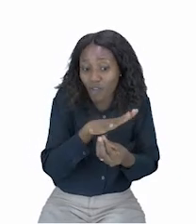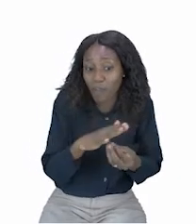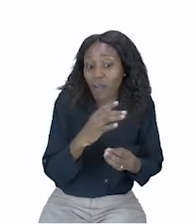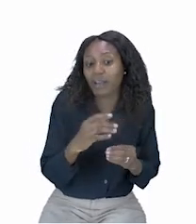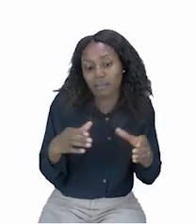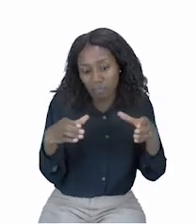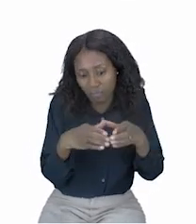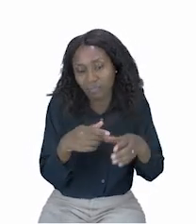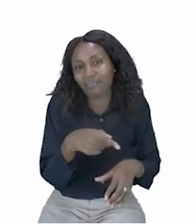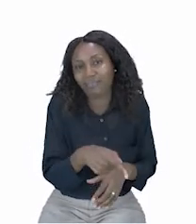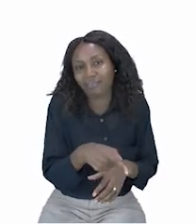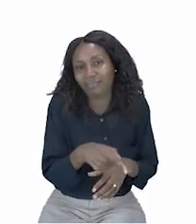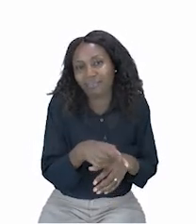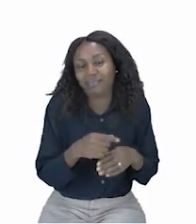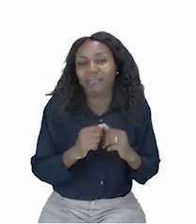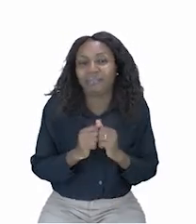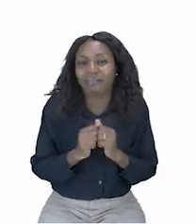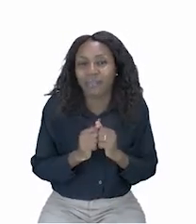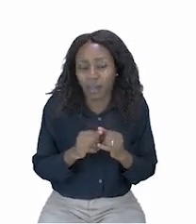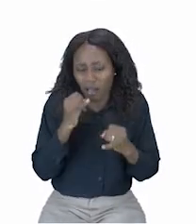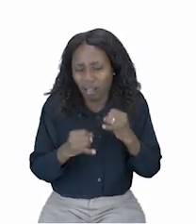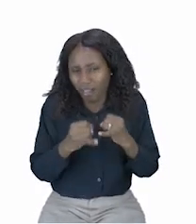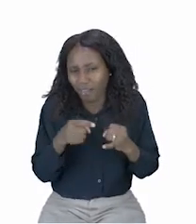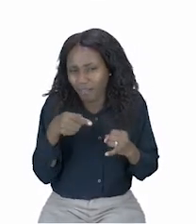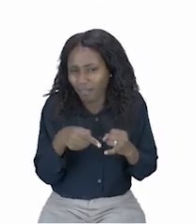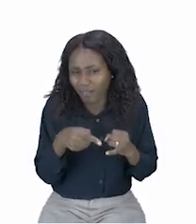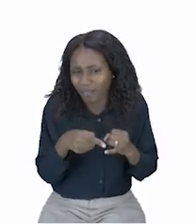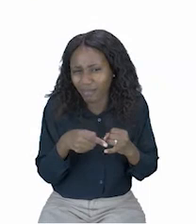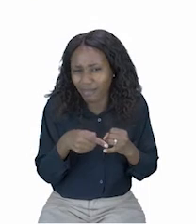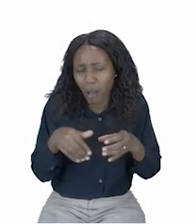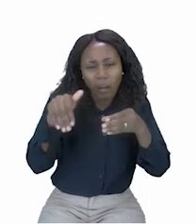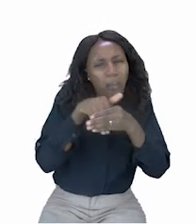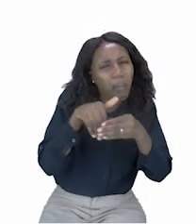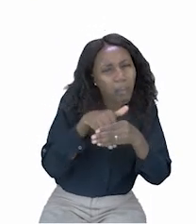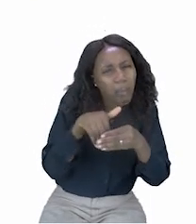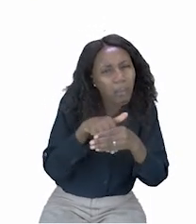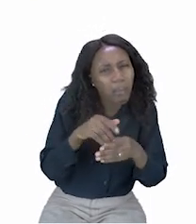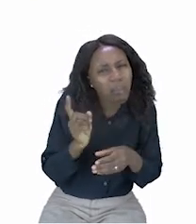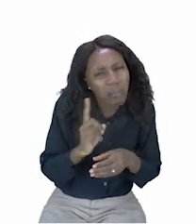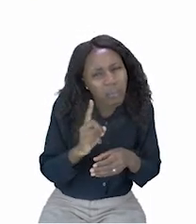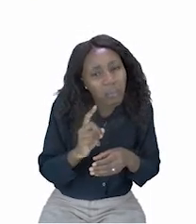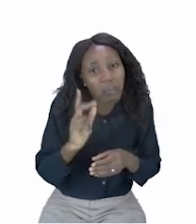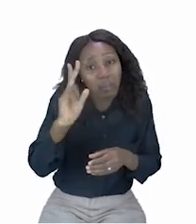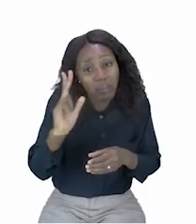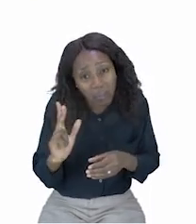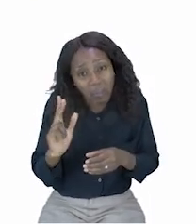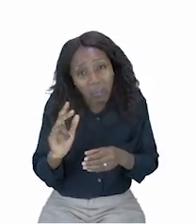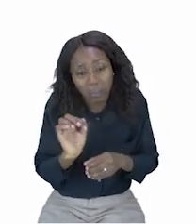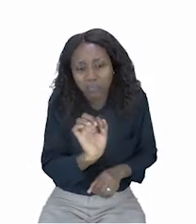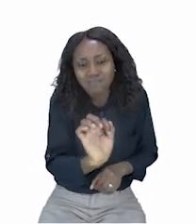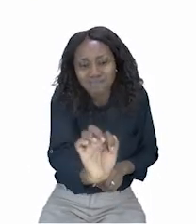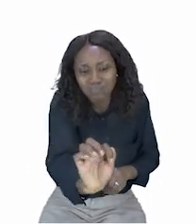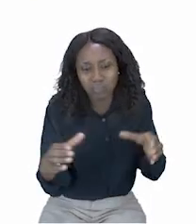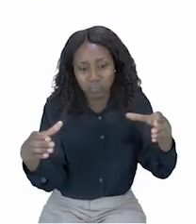family. And lastly, the word member is a person that belongs to a